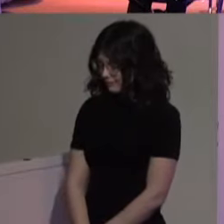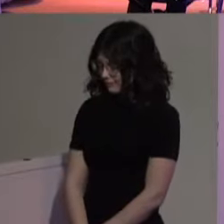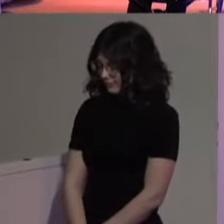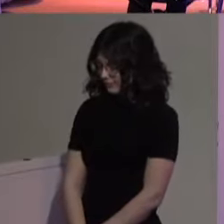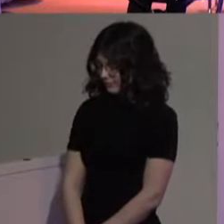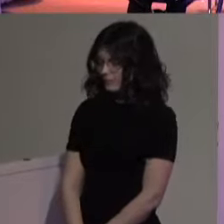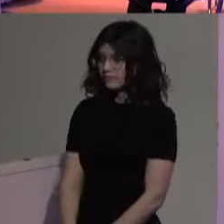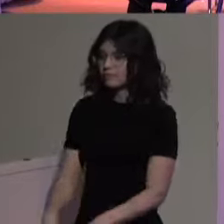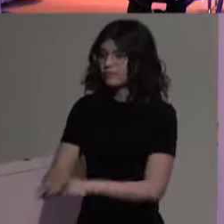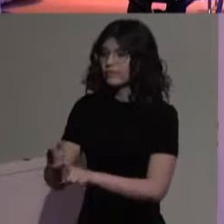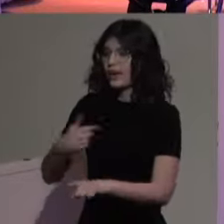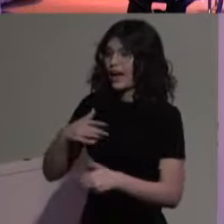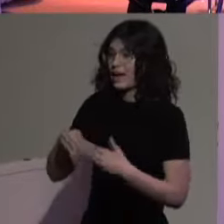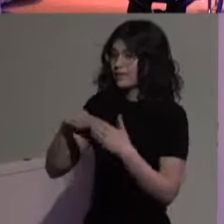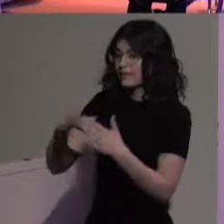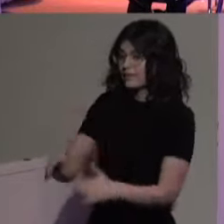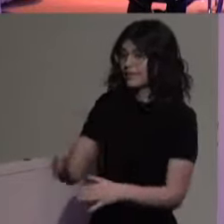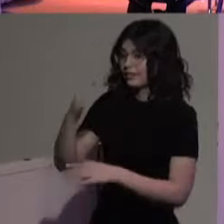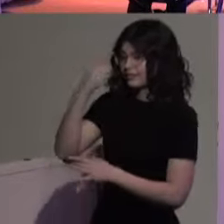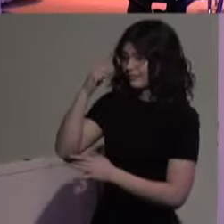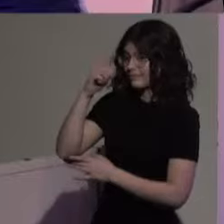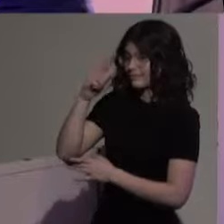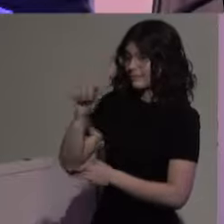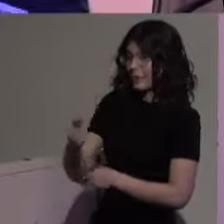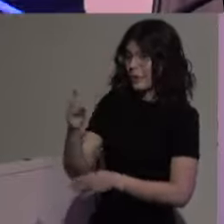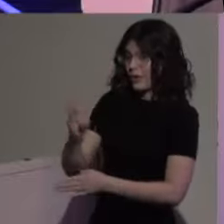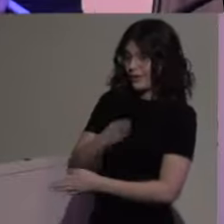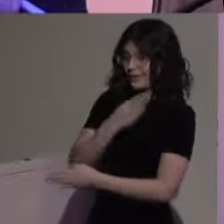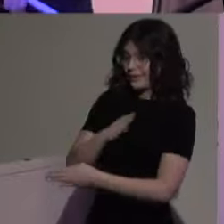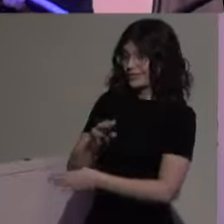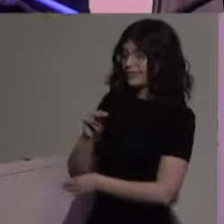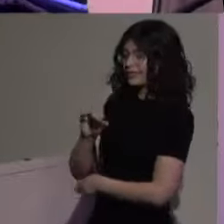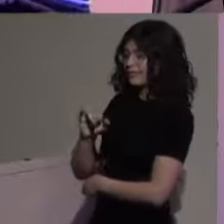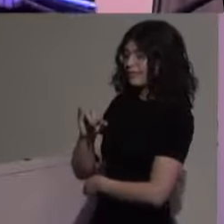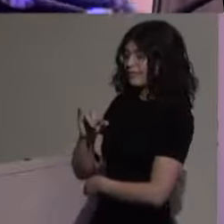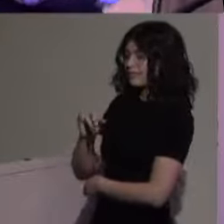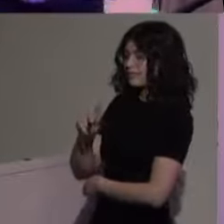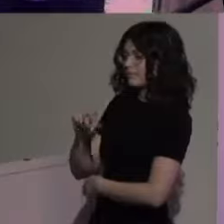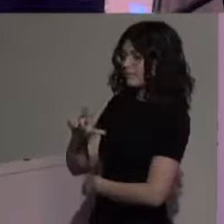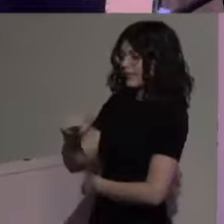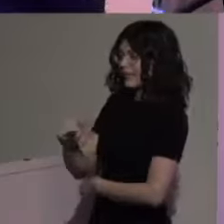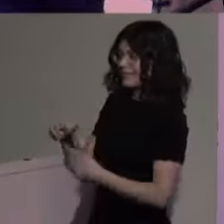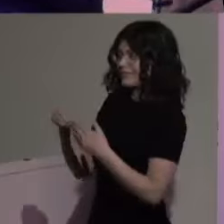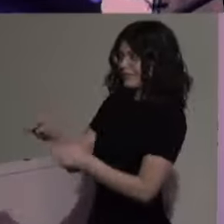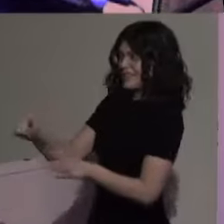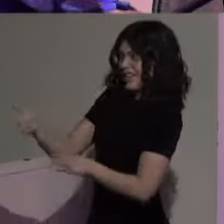By the way, I am the leader of one of the bands, and Michaela is the leader of another.